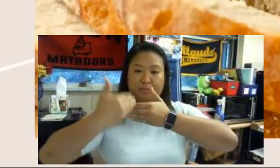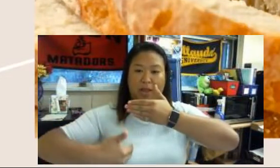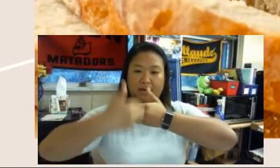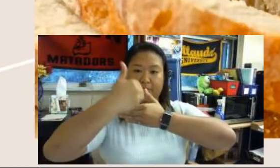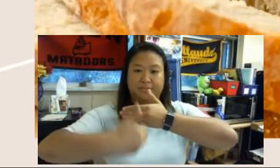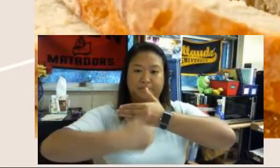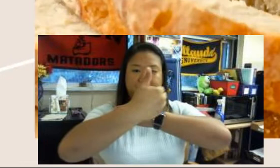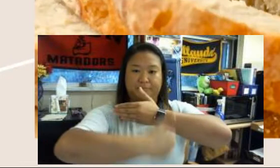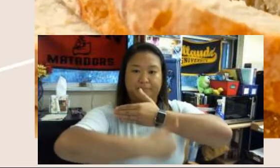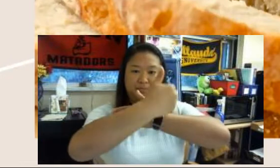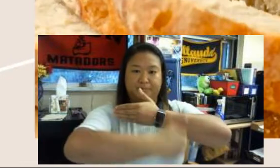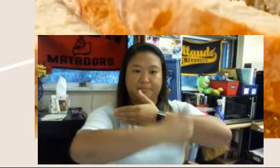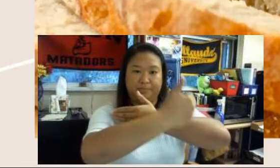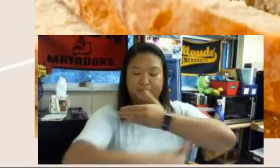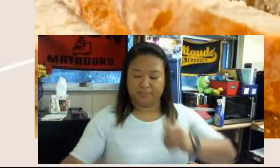bread.